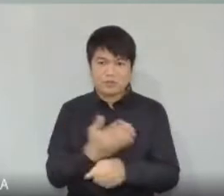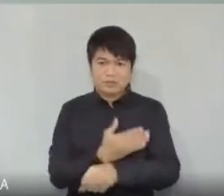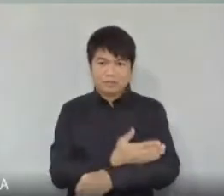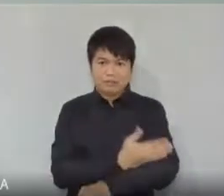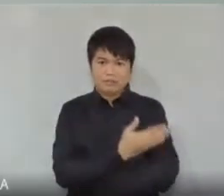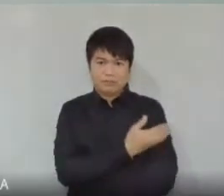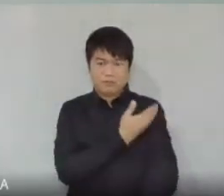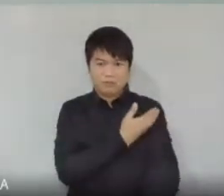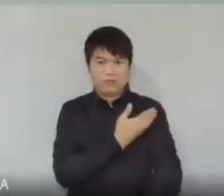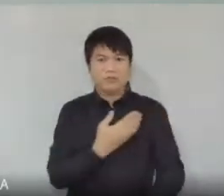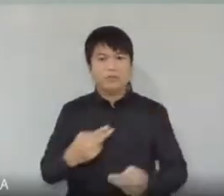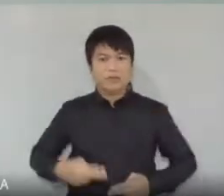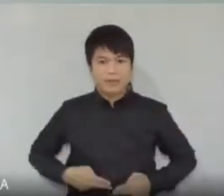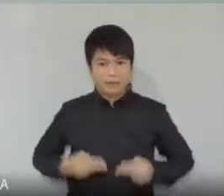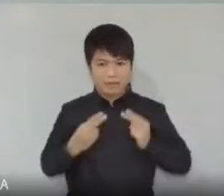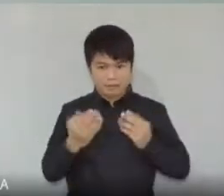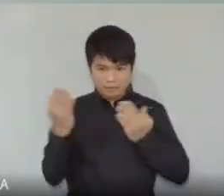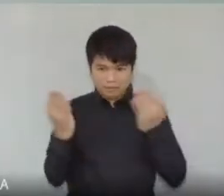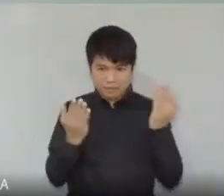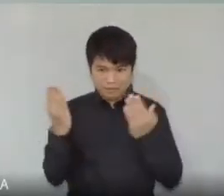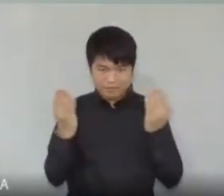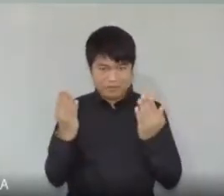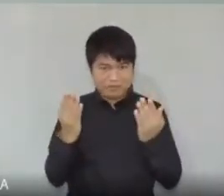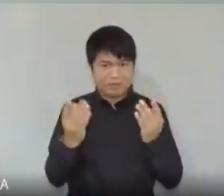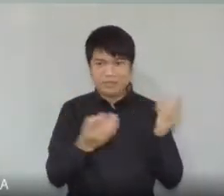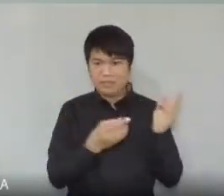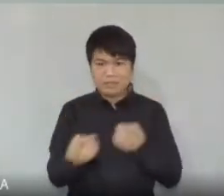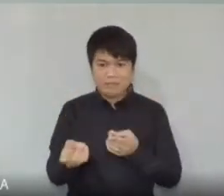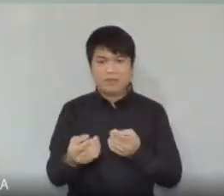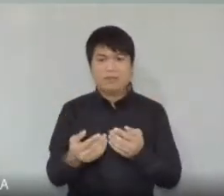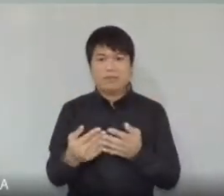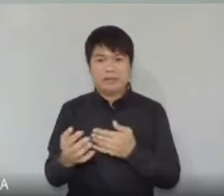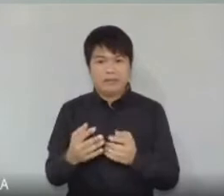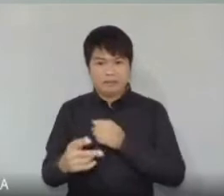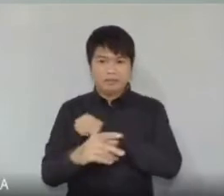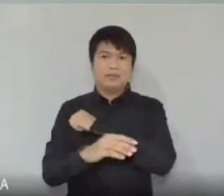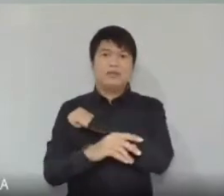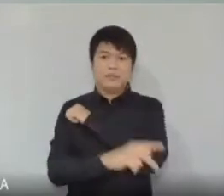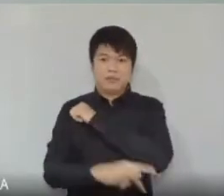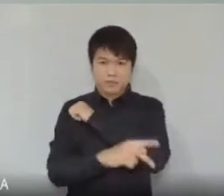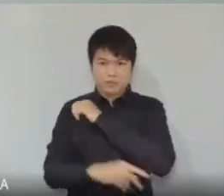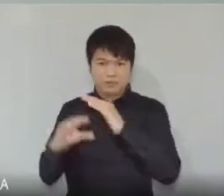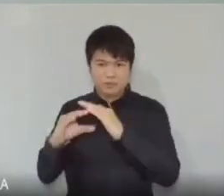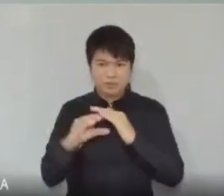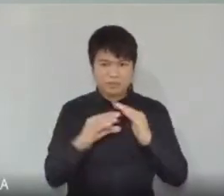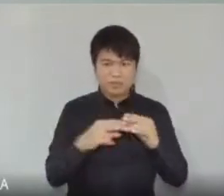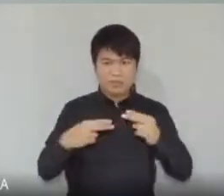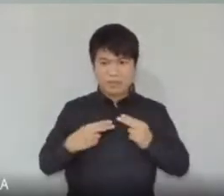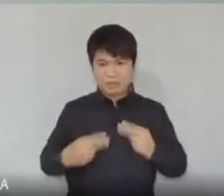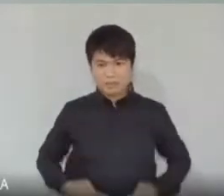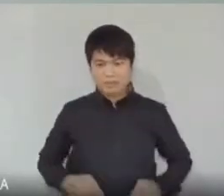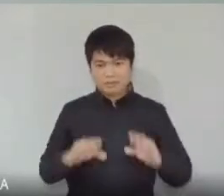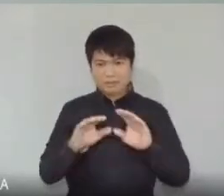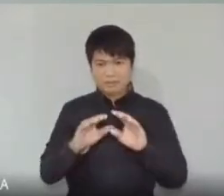the telemedicine. It has enabled individuals or patients to receive primary